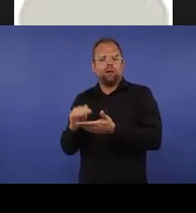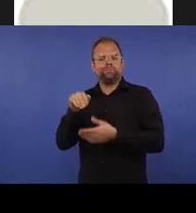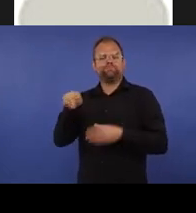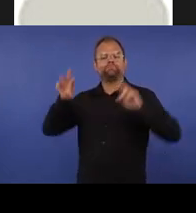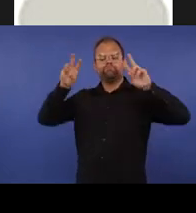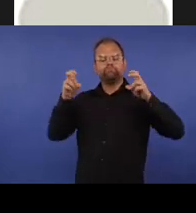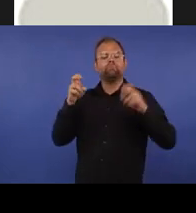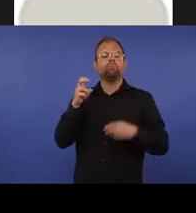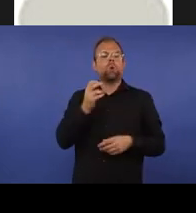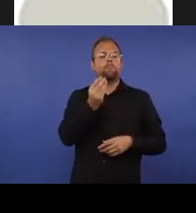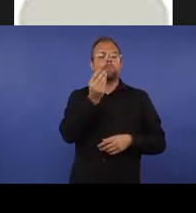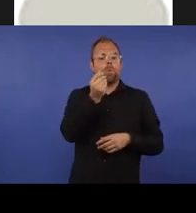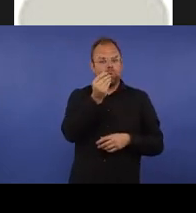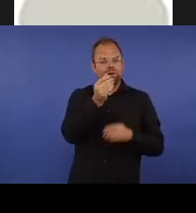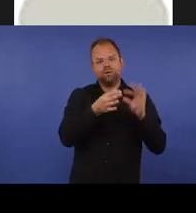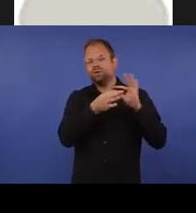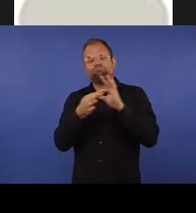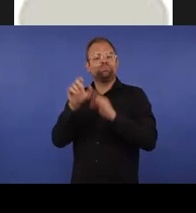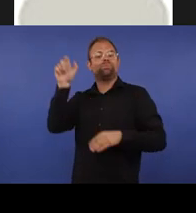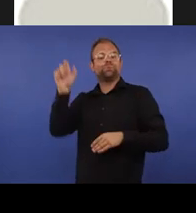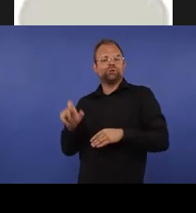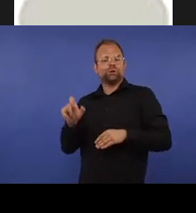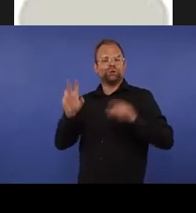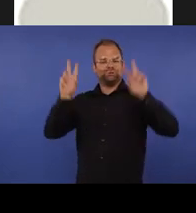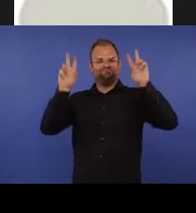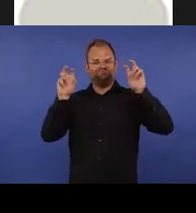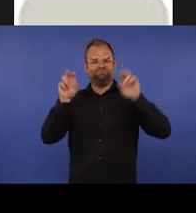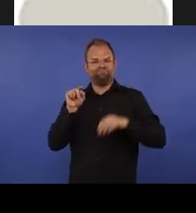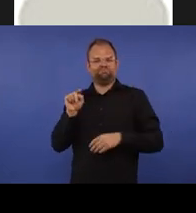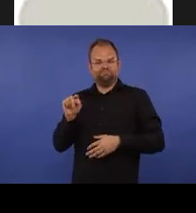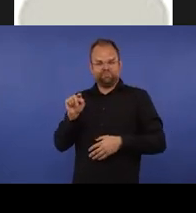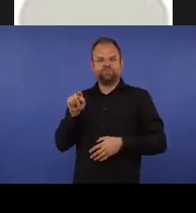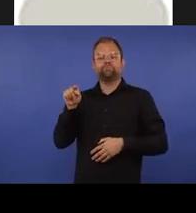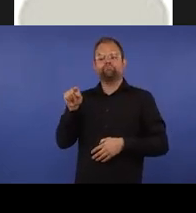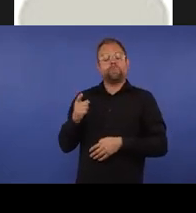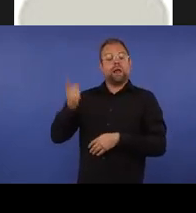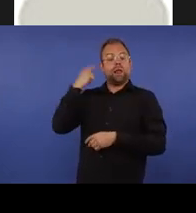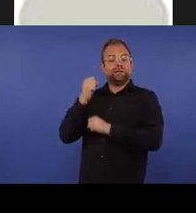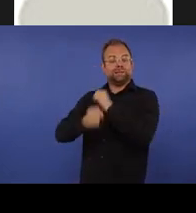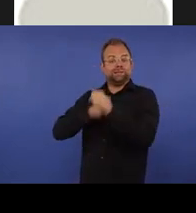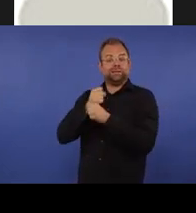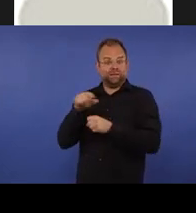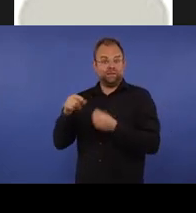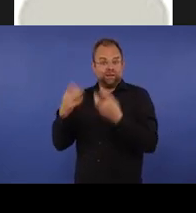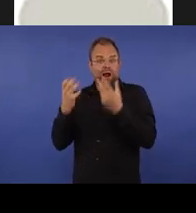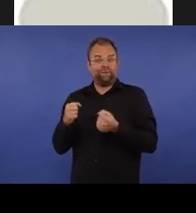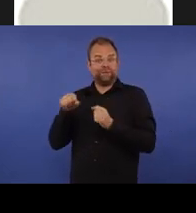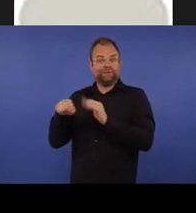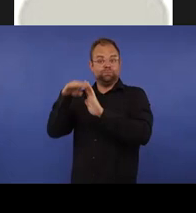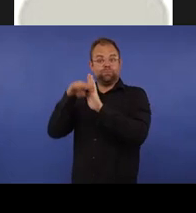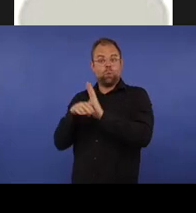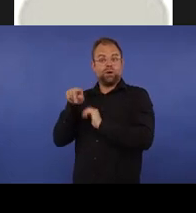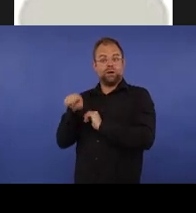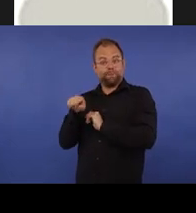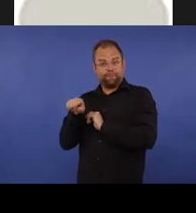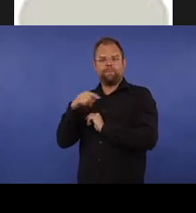year. And this program actually helped a lot of people get out of nursing homes. So